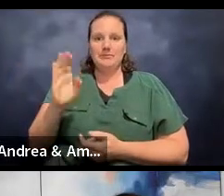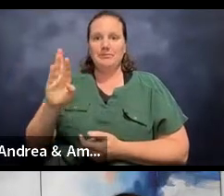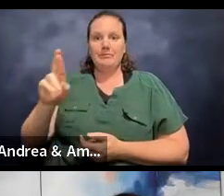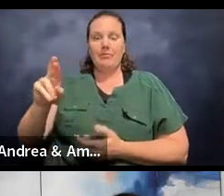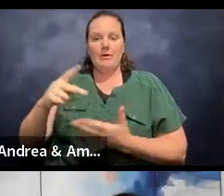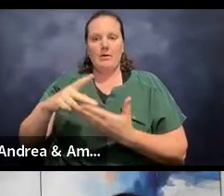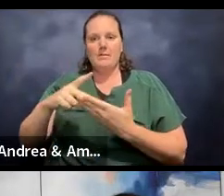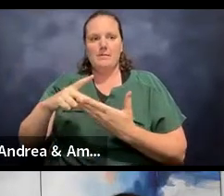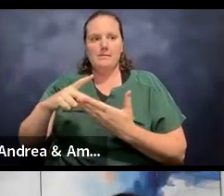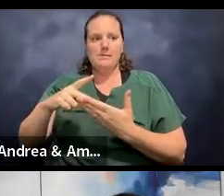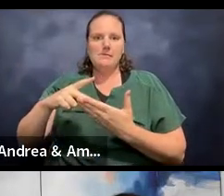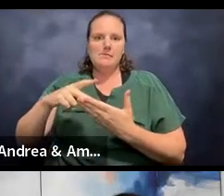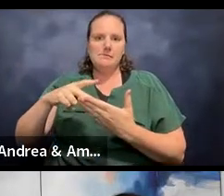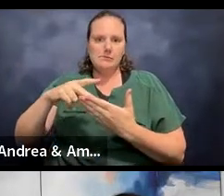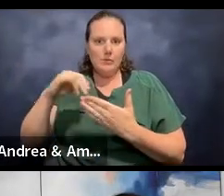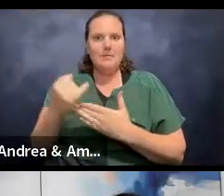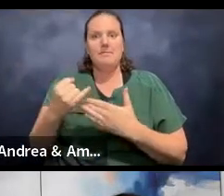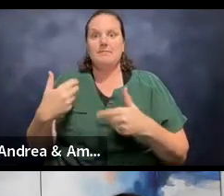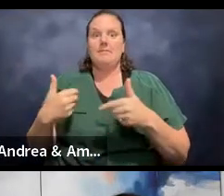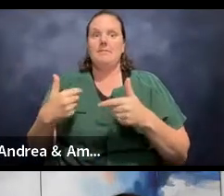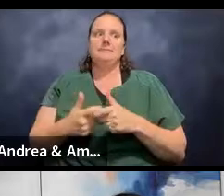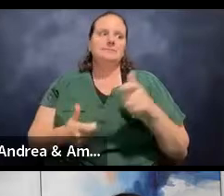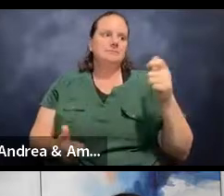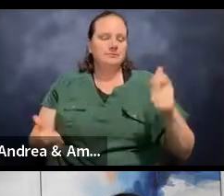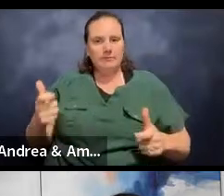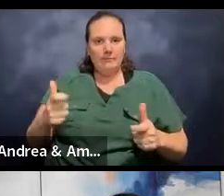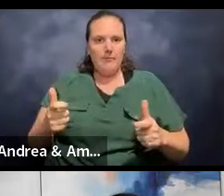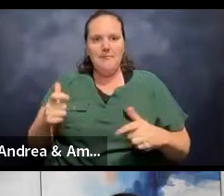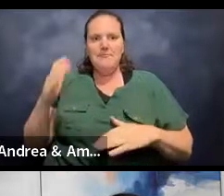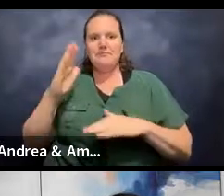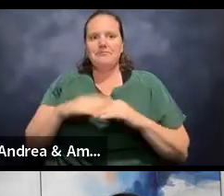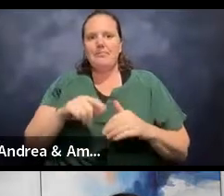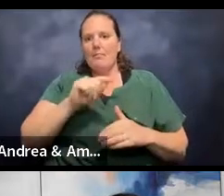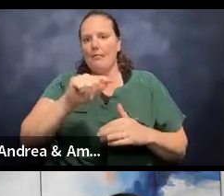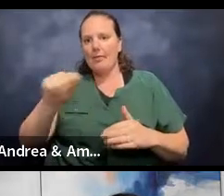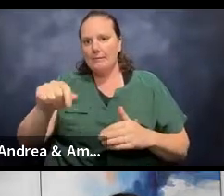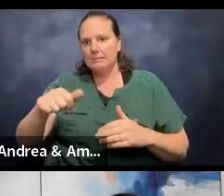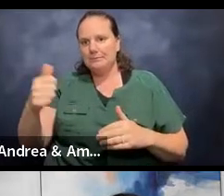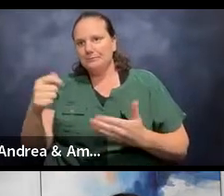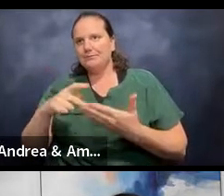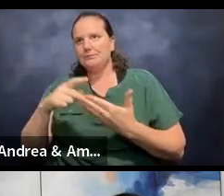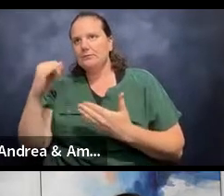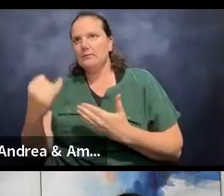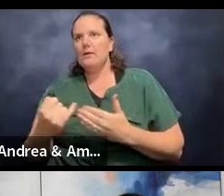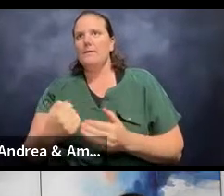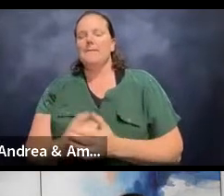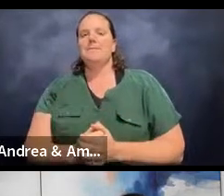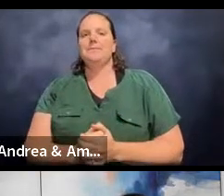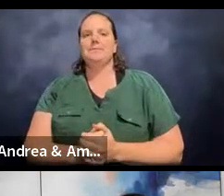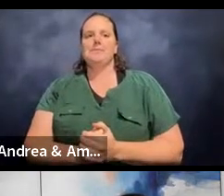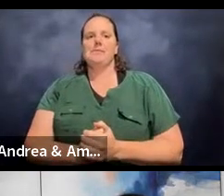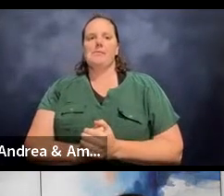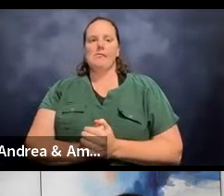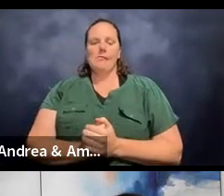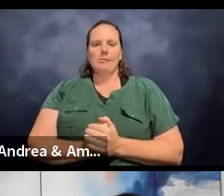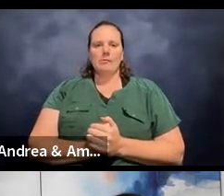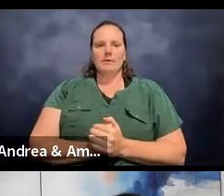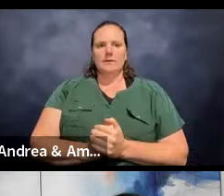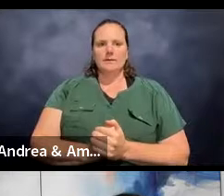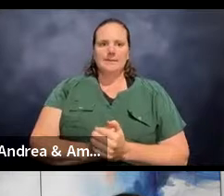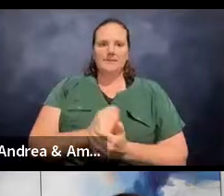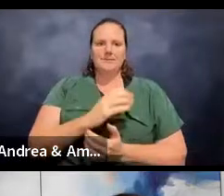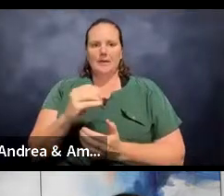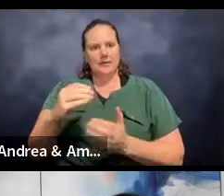is way bigger than these other projects, and these